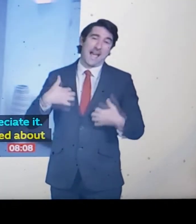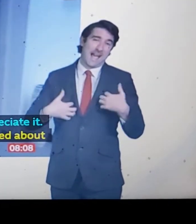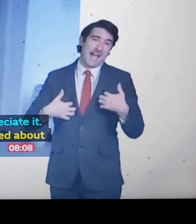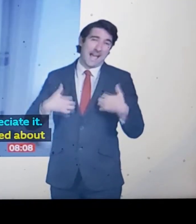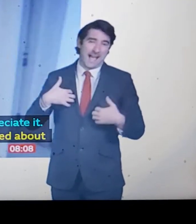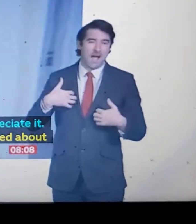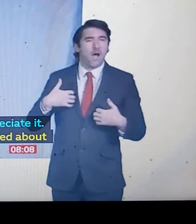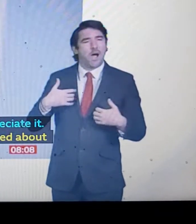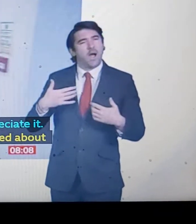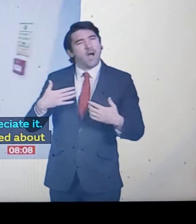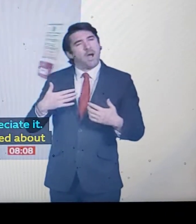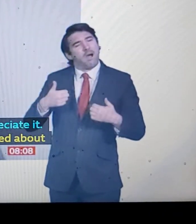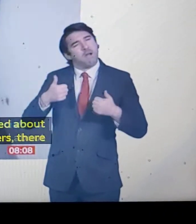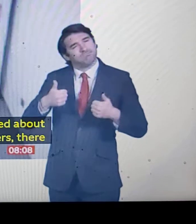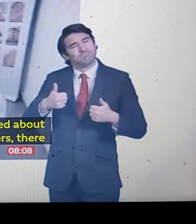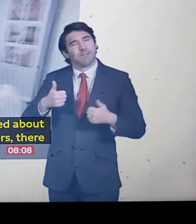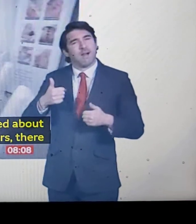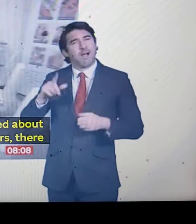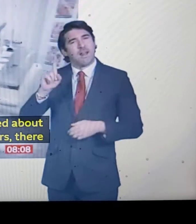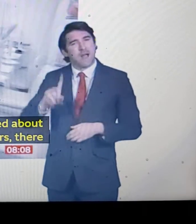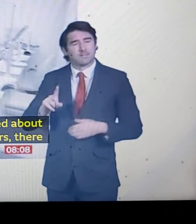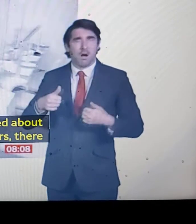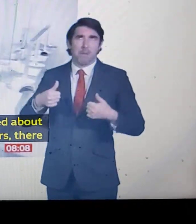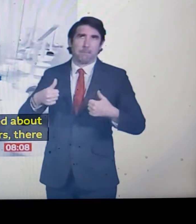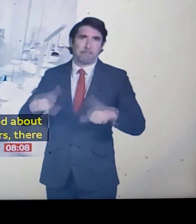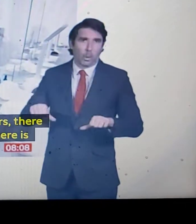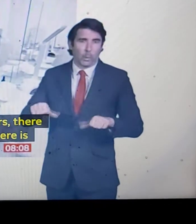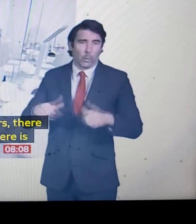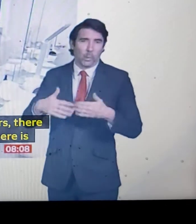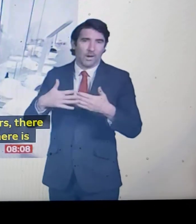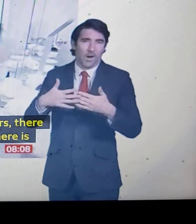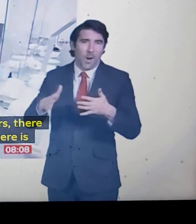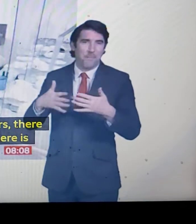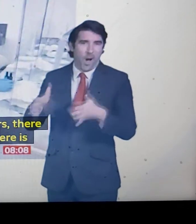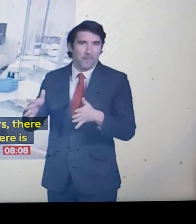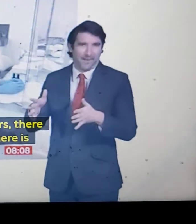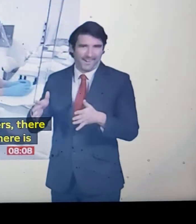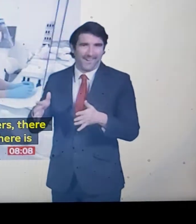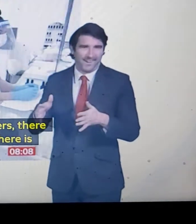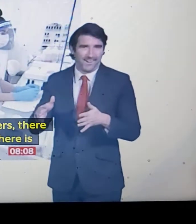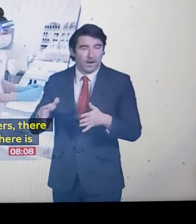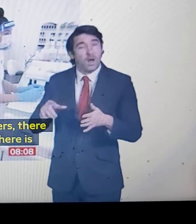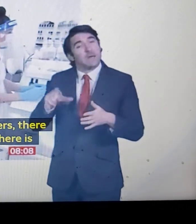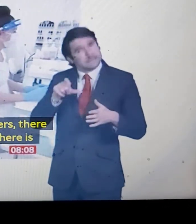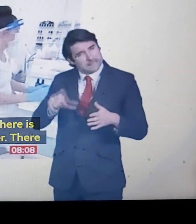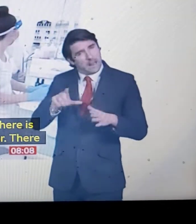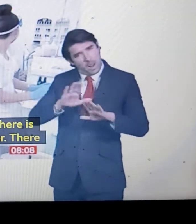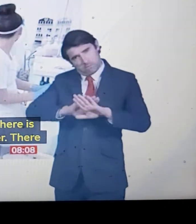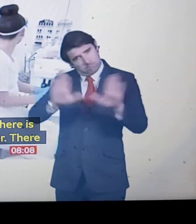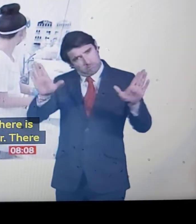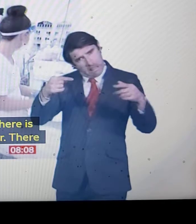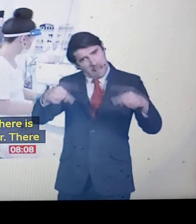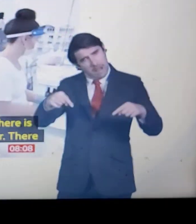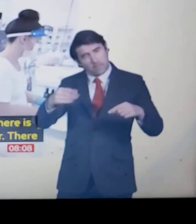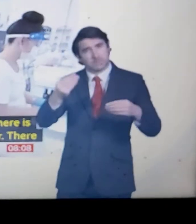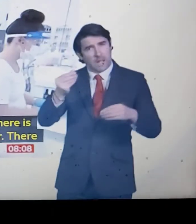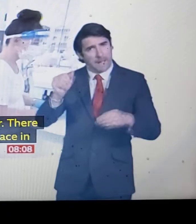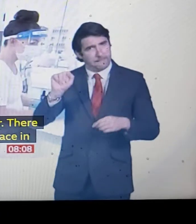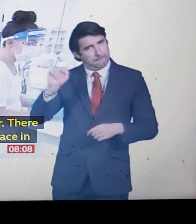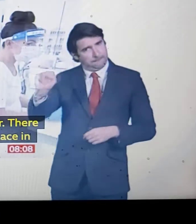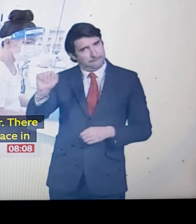From October, 150,000 of us will be tested every fortnight as part of the ONS Household Survey.